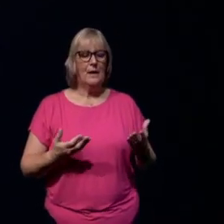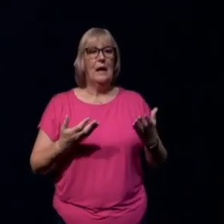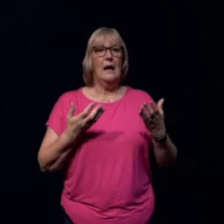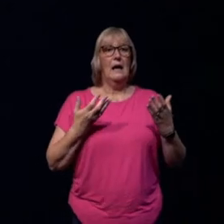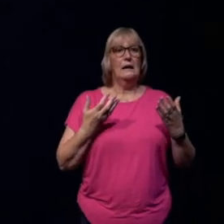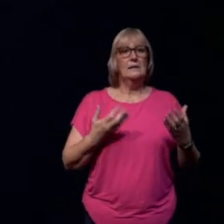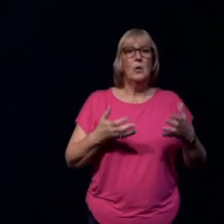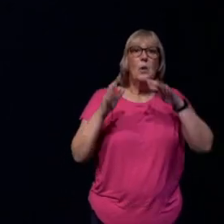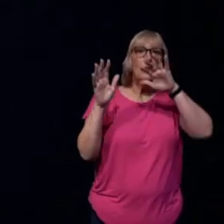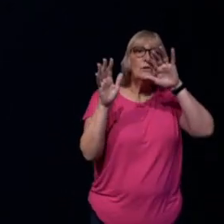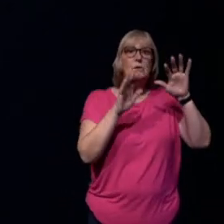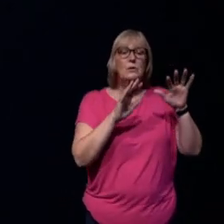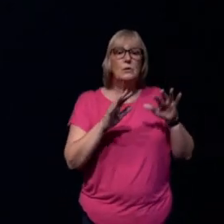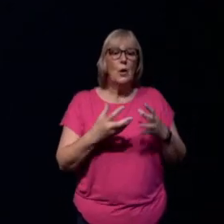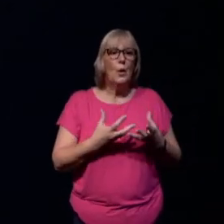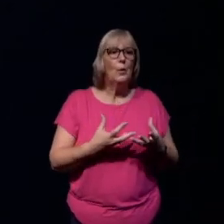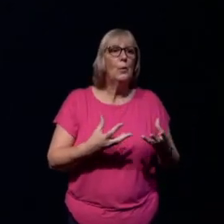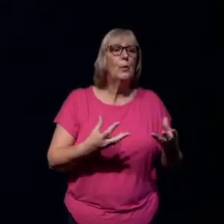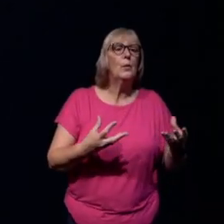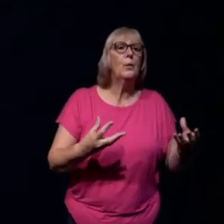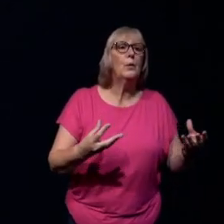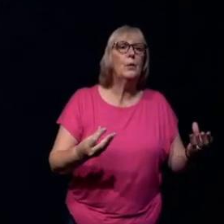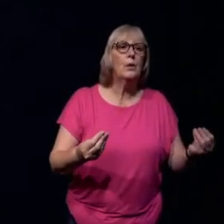dissolving snow means that the Jordan